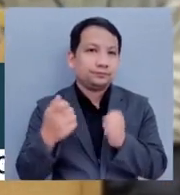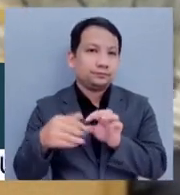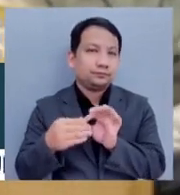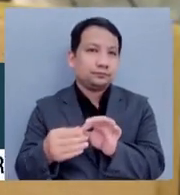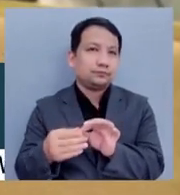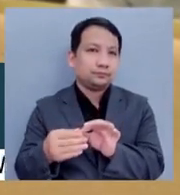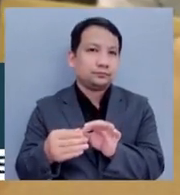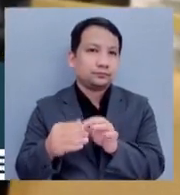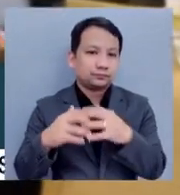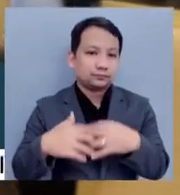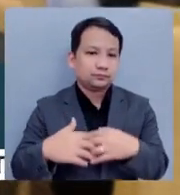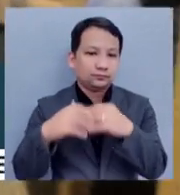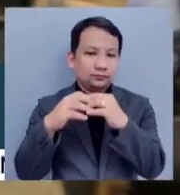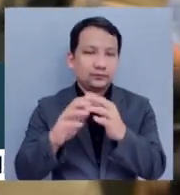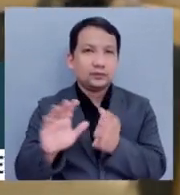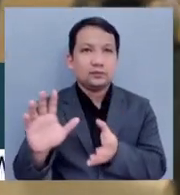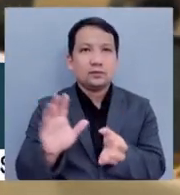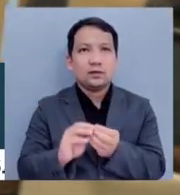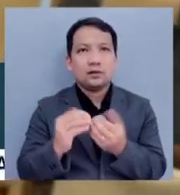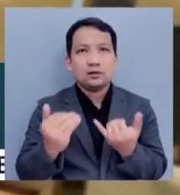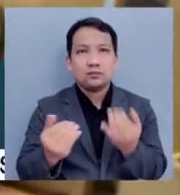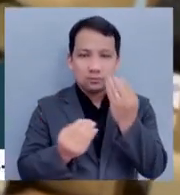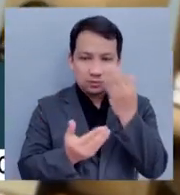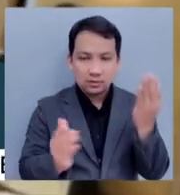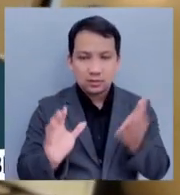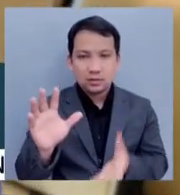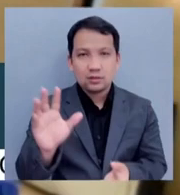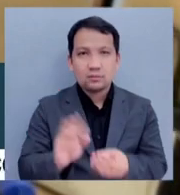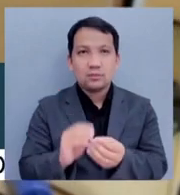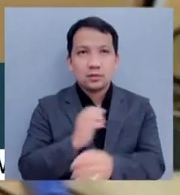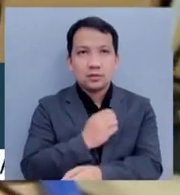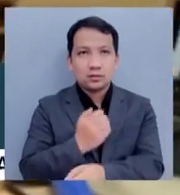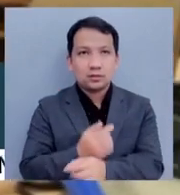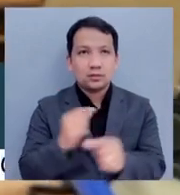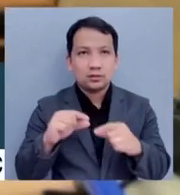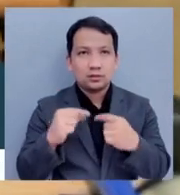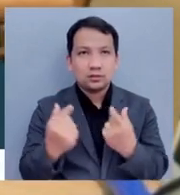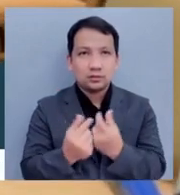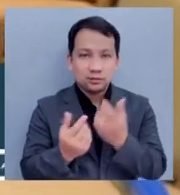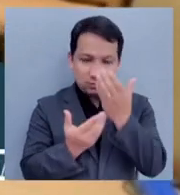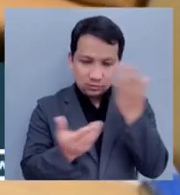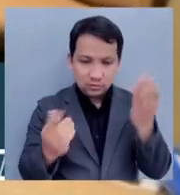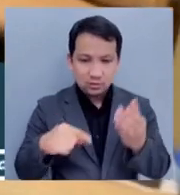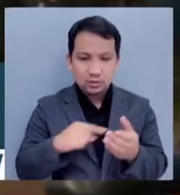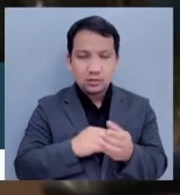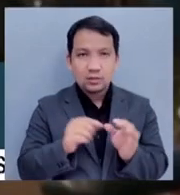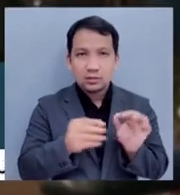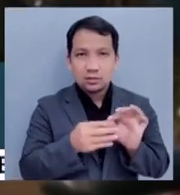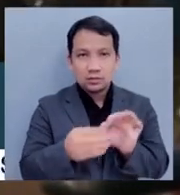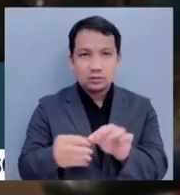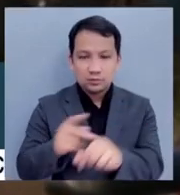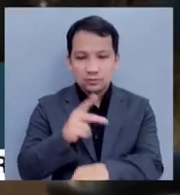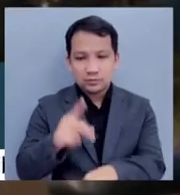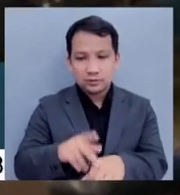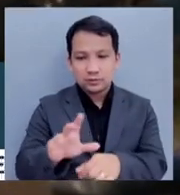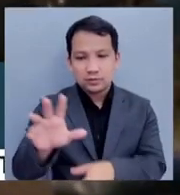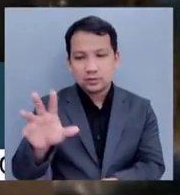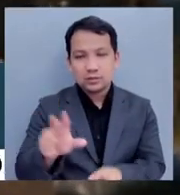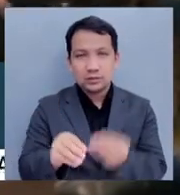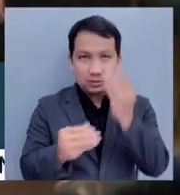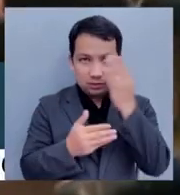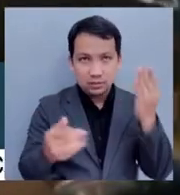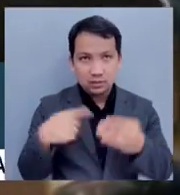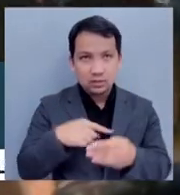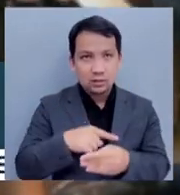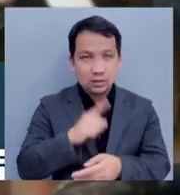the construction and energy sector. The Construction Industry Authority of the Philippines highlighted a successful